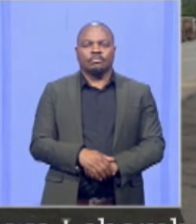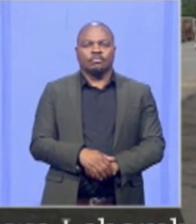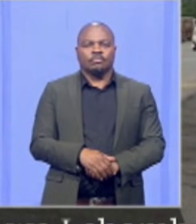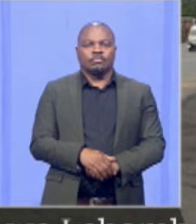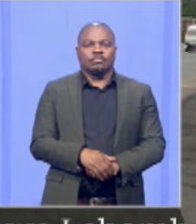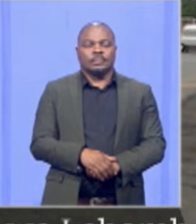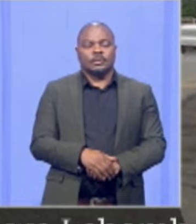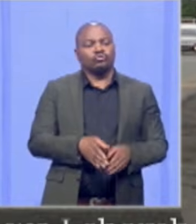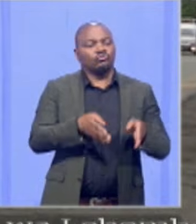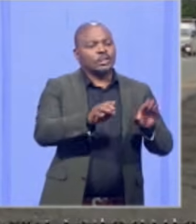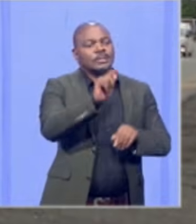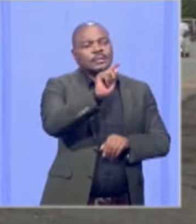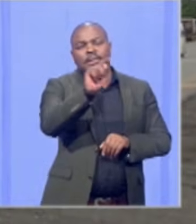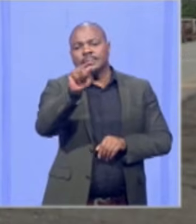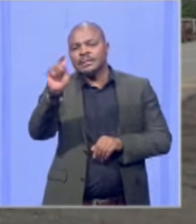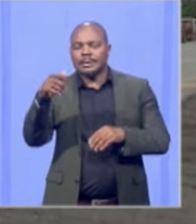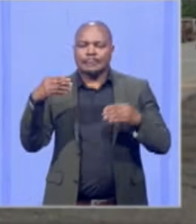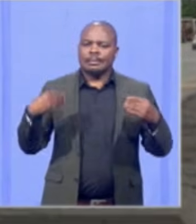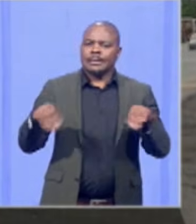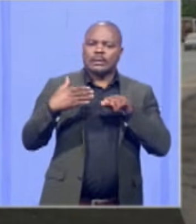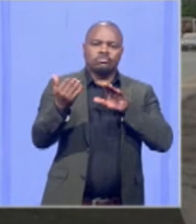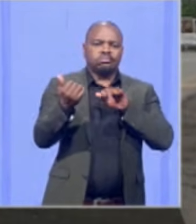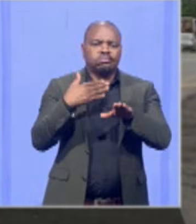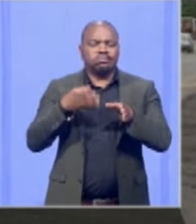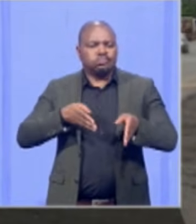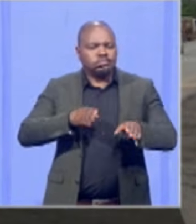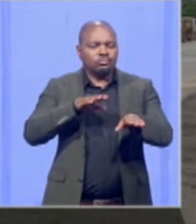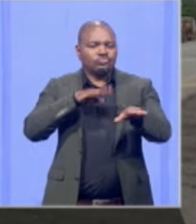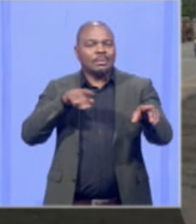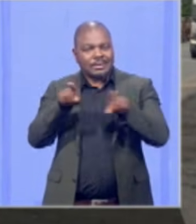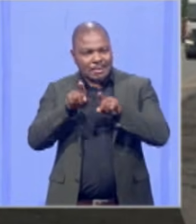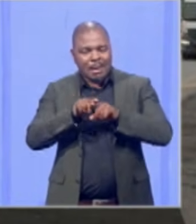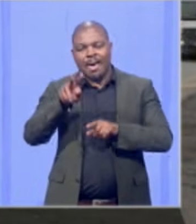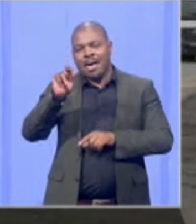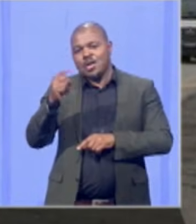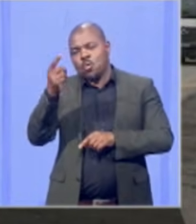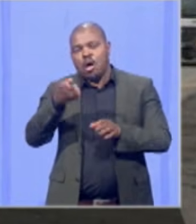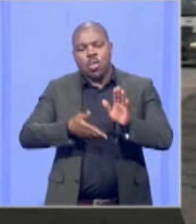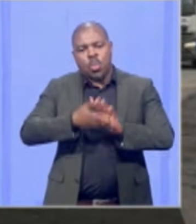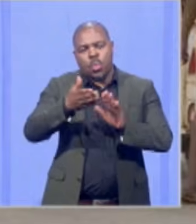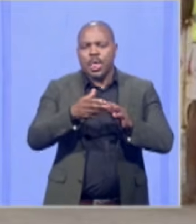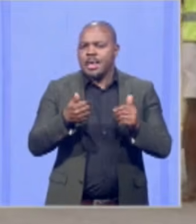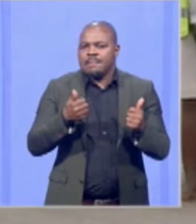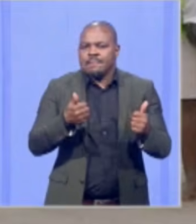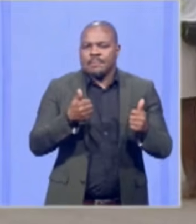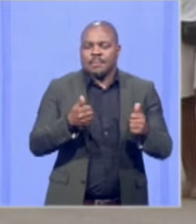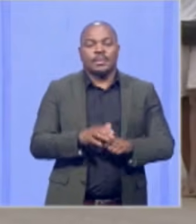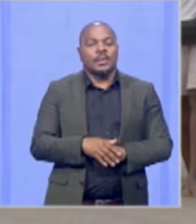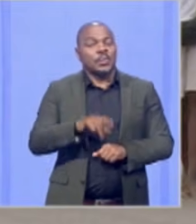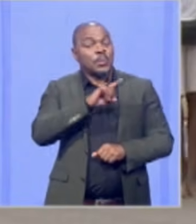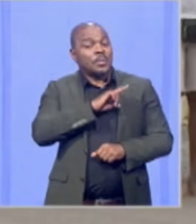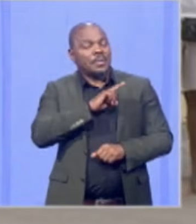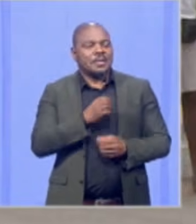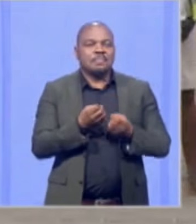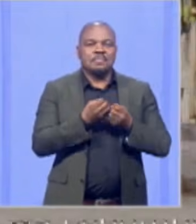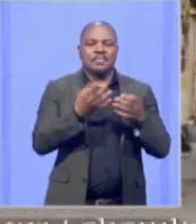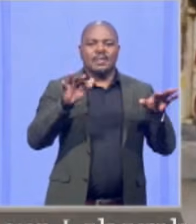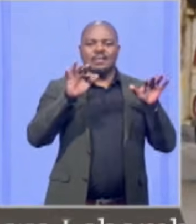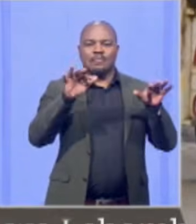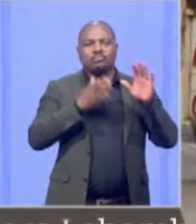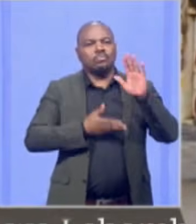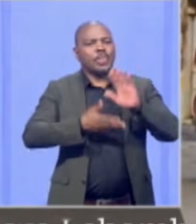Ditsela di le mmalwa di a tlhanasela le pharakano kwa tselafofe ya N1 e elela sentle. Seno ke jaaka ba tsaya maeto ba le bantsi